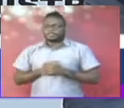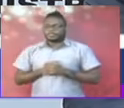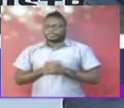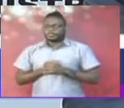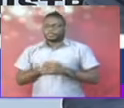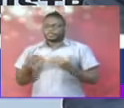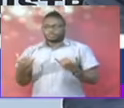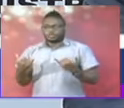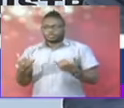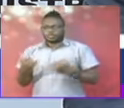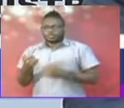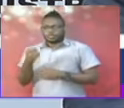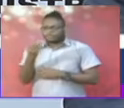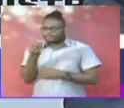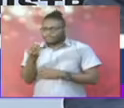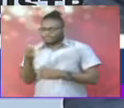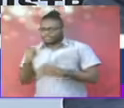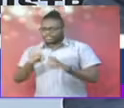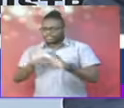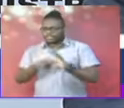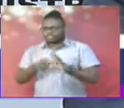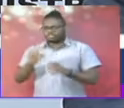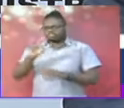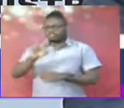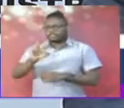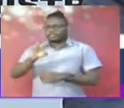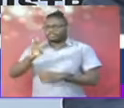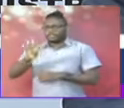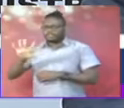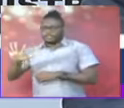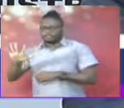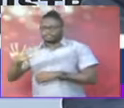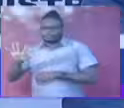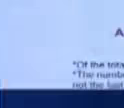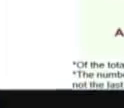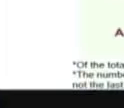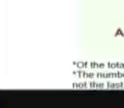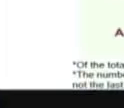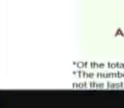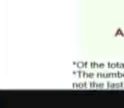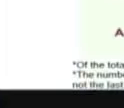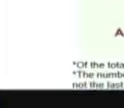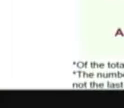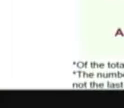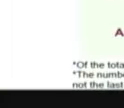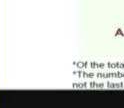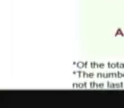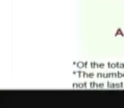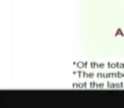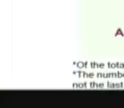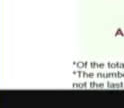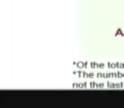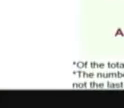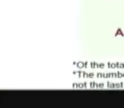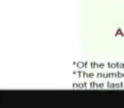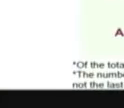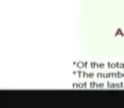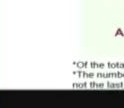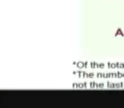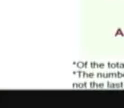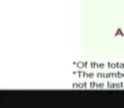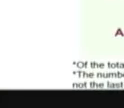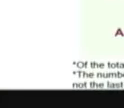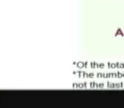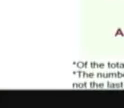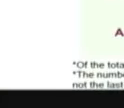255,325. Of those, over the last 24 hours, we would have reported 156 new cases, taking our total positive cases